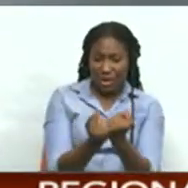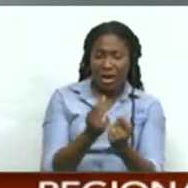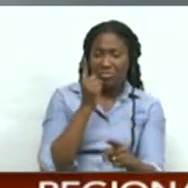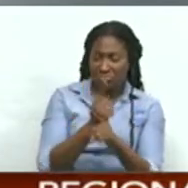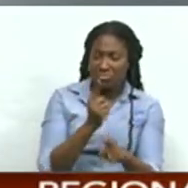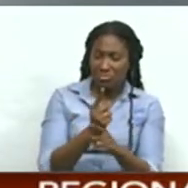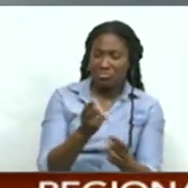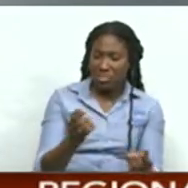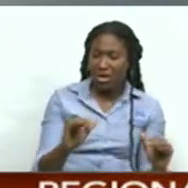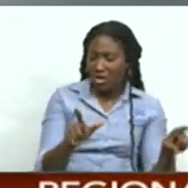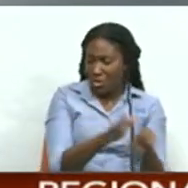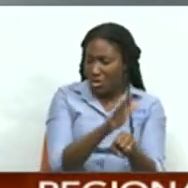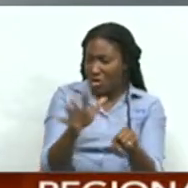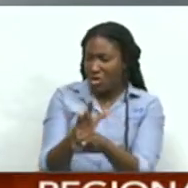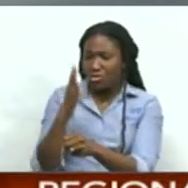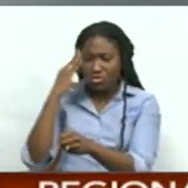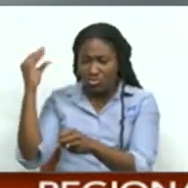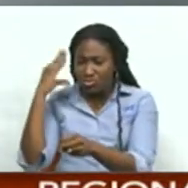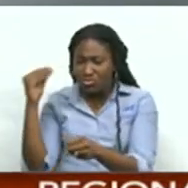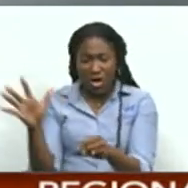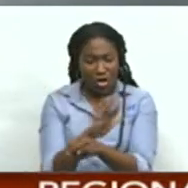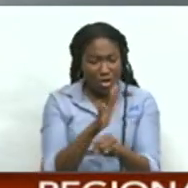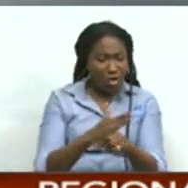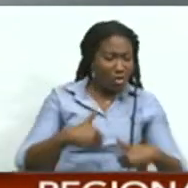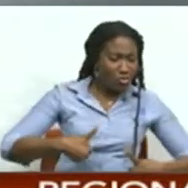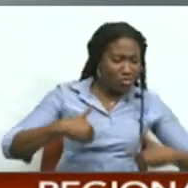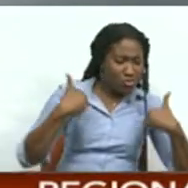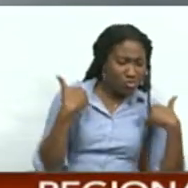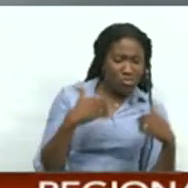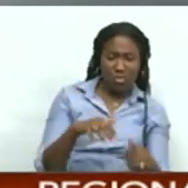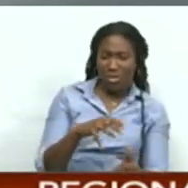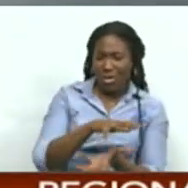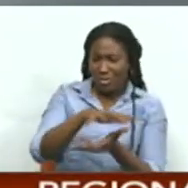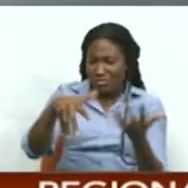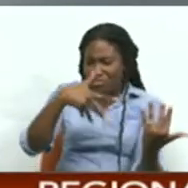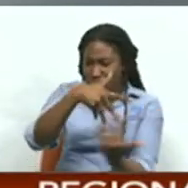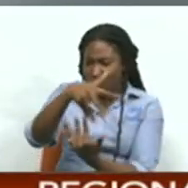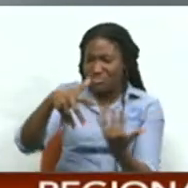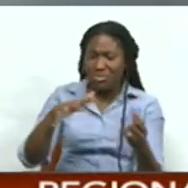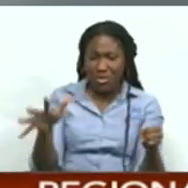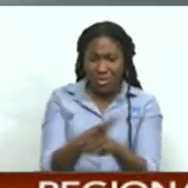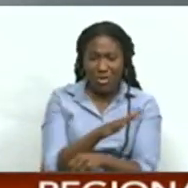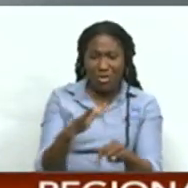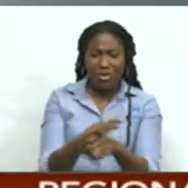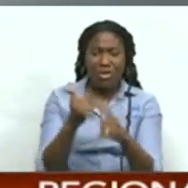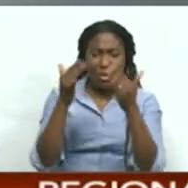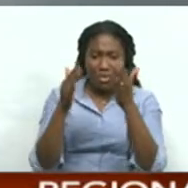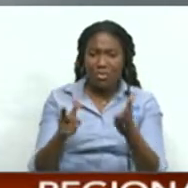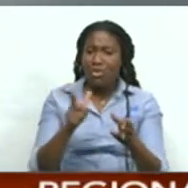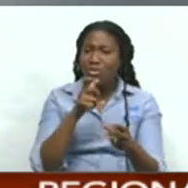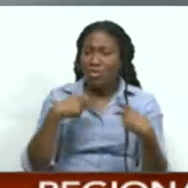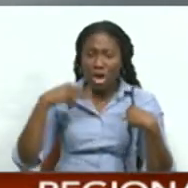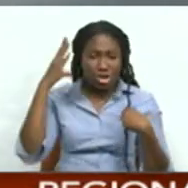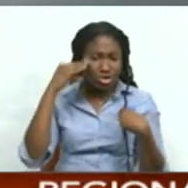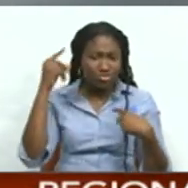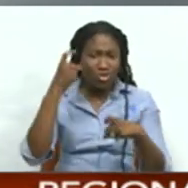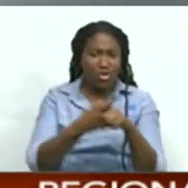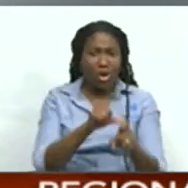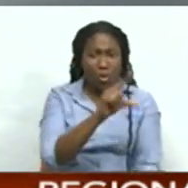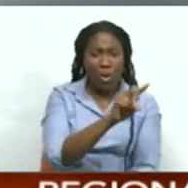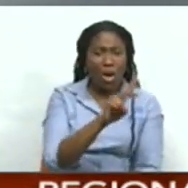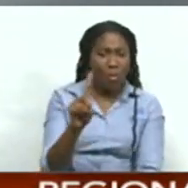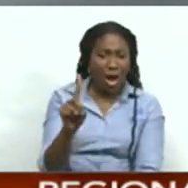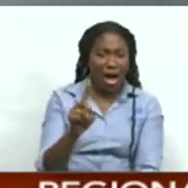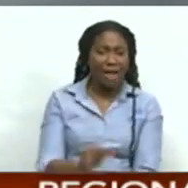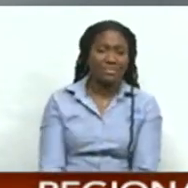have experience in the team of players that have been at these championships before in 2021. We have